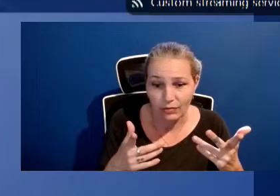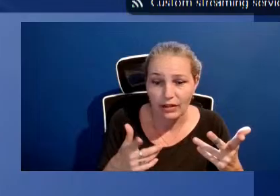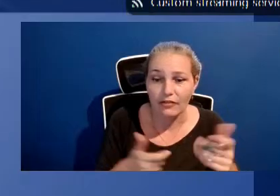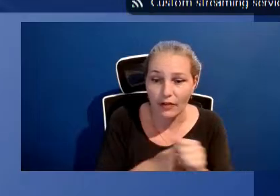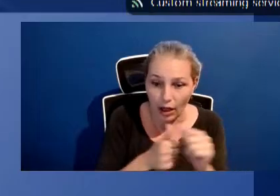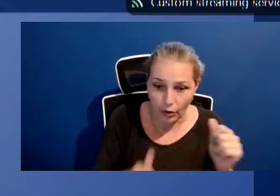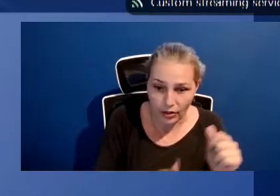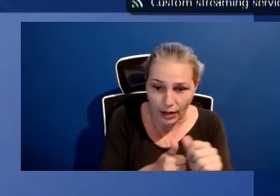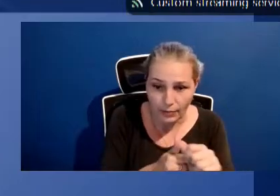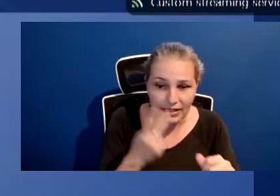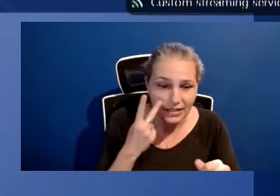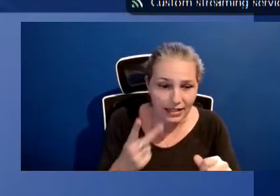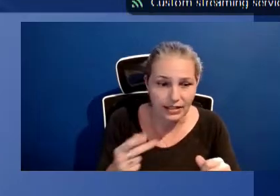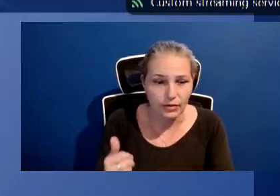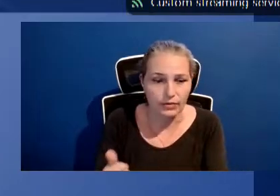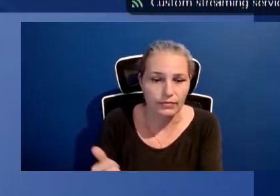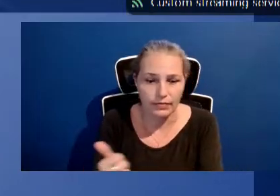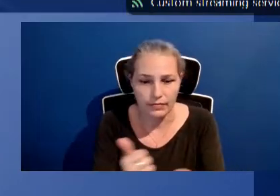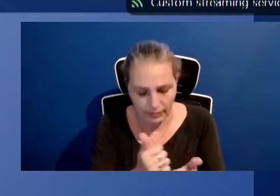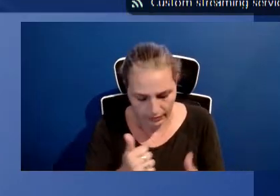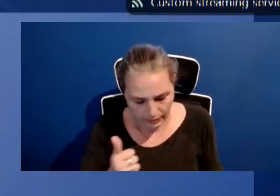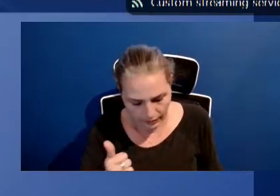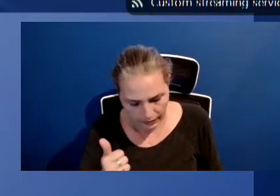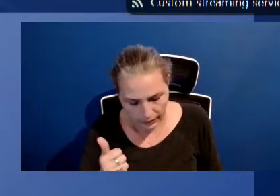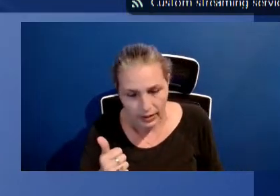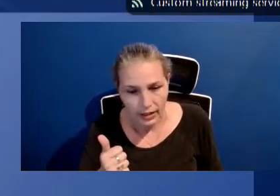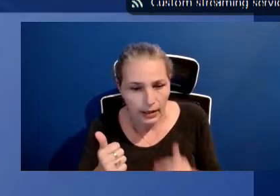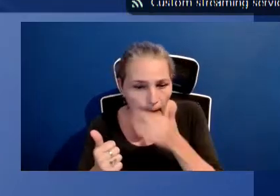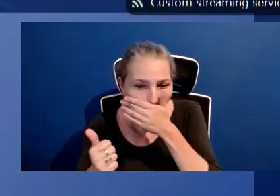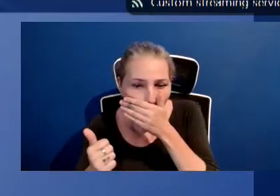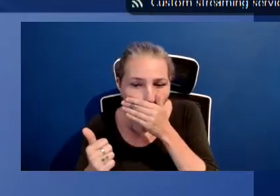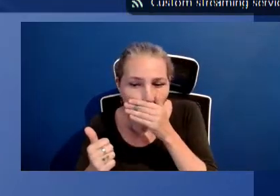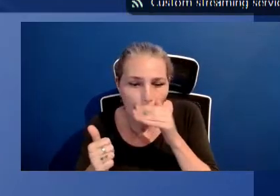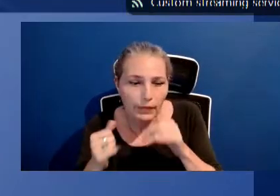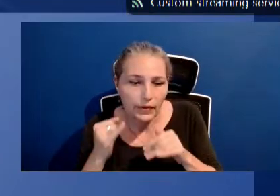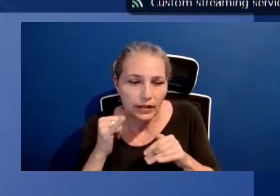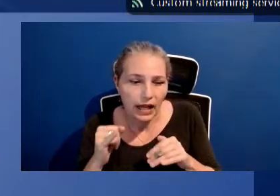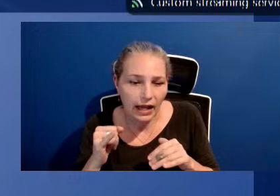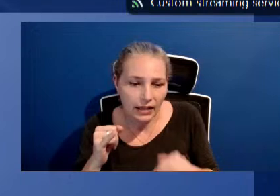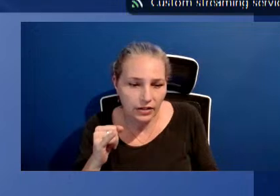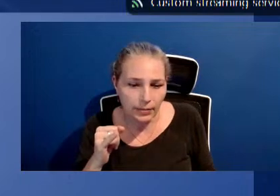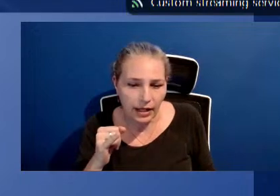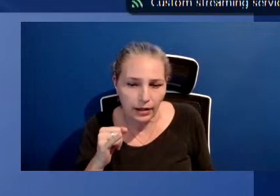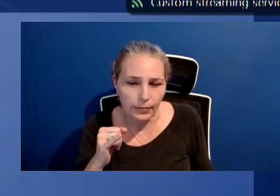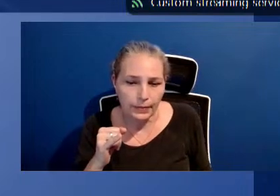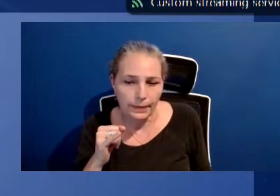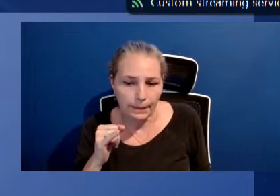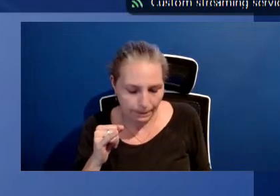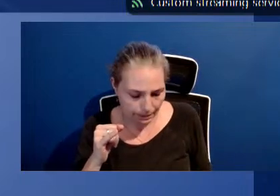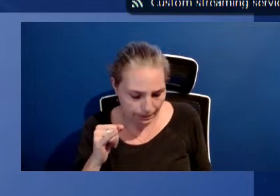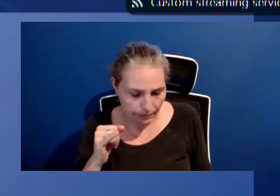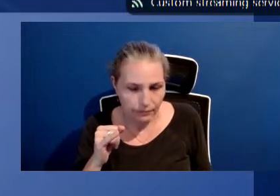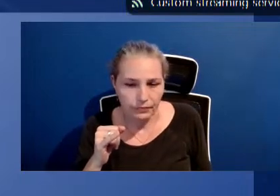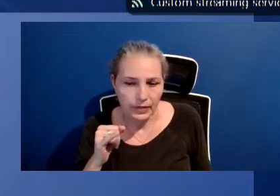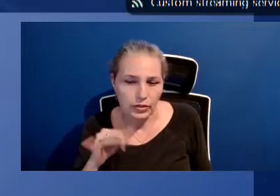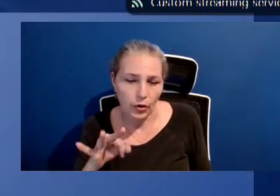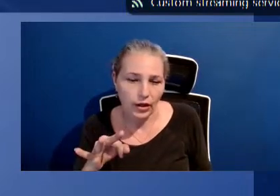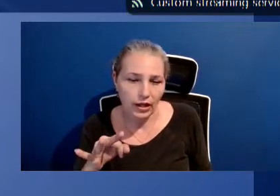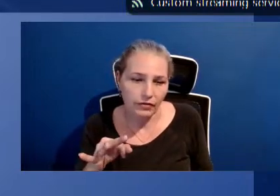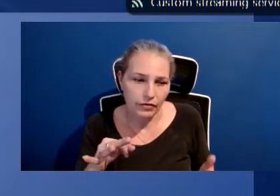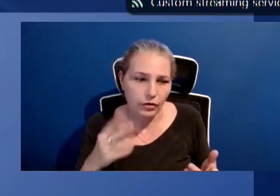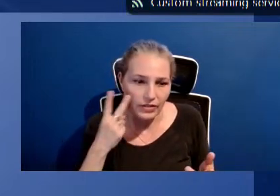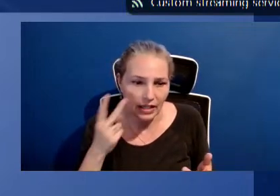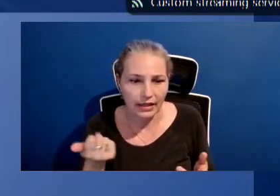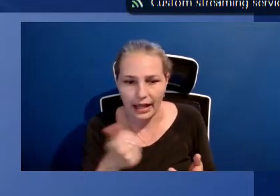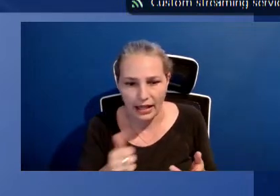State Farm is the largest insurance company, we've received the most complaints for them. Any insurance company that you're having issues with, make sure to give us a call. So